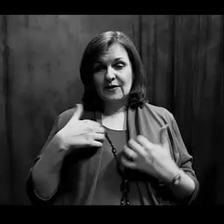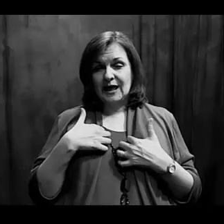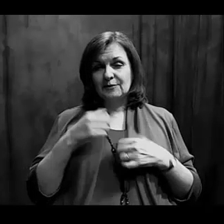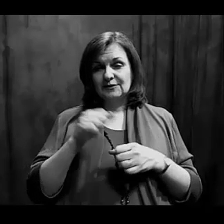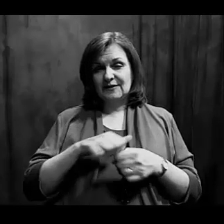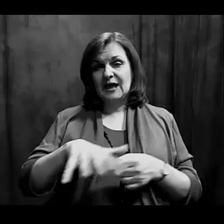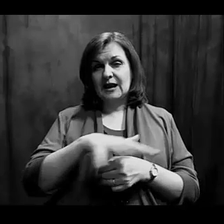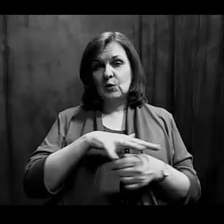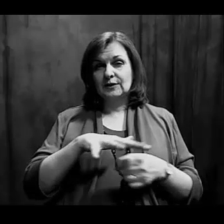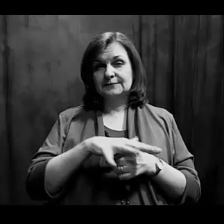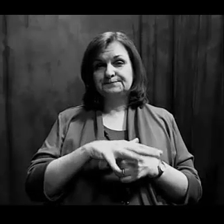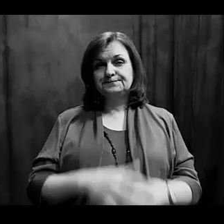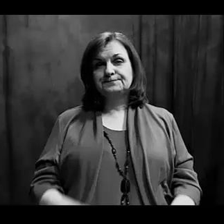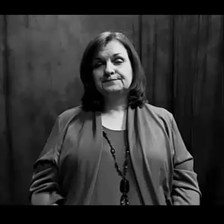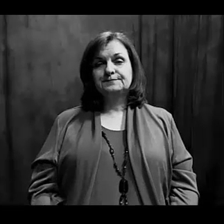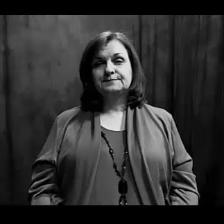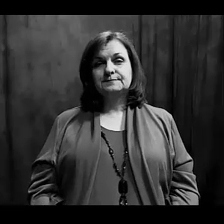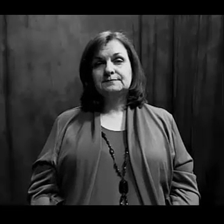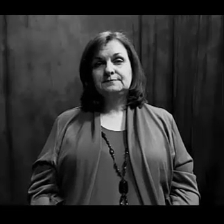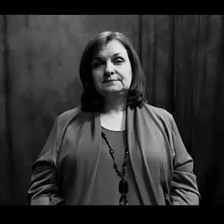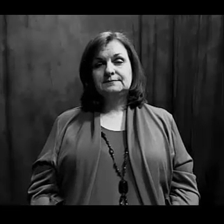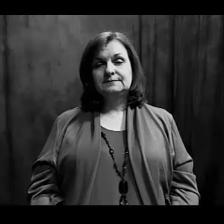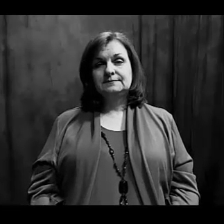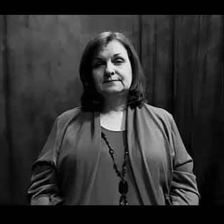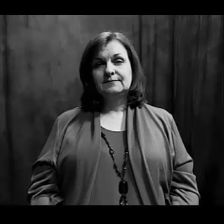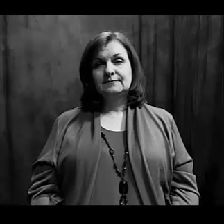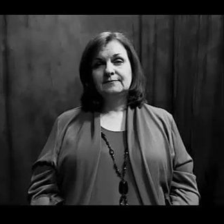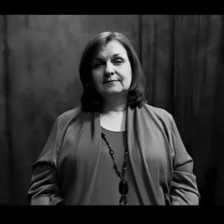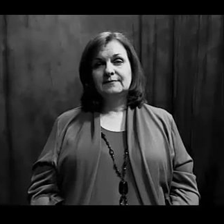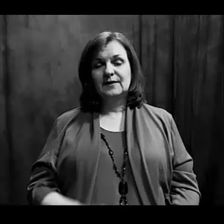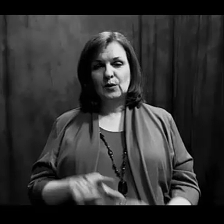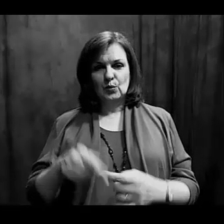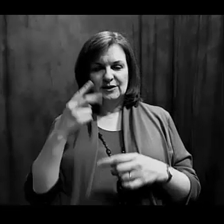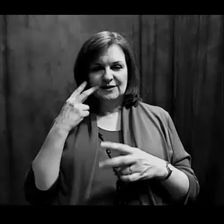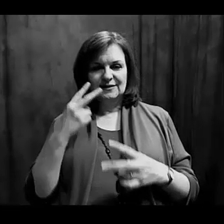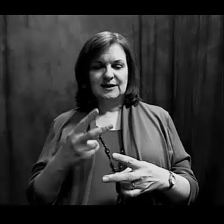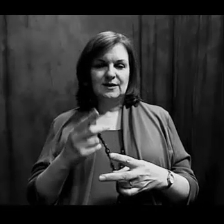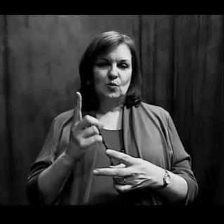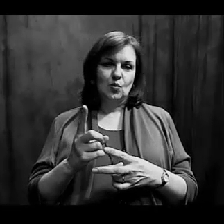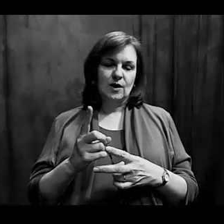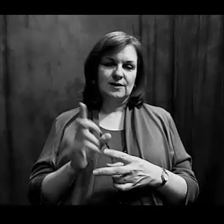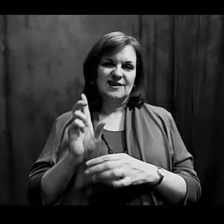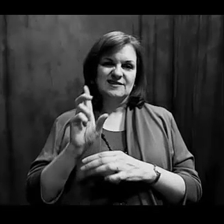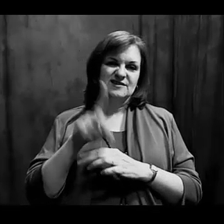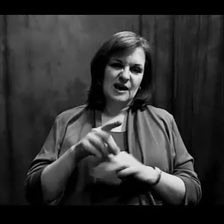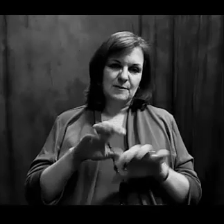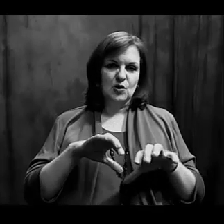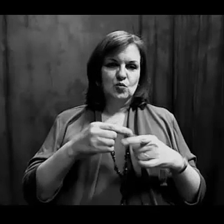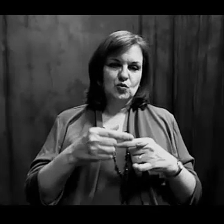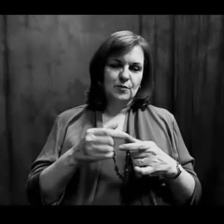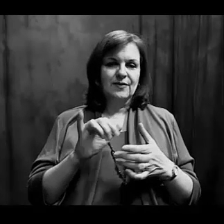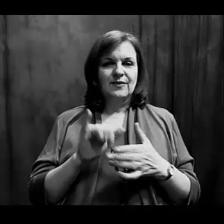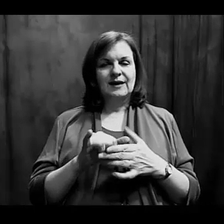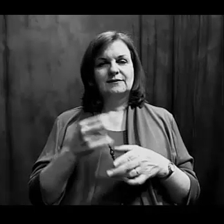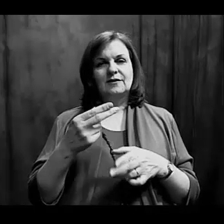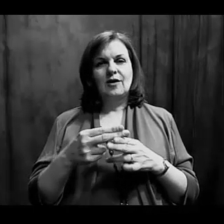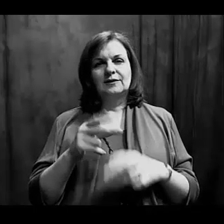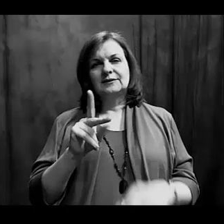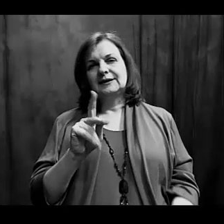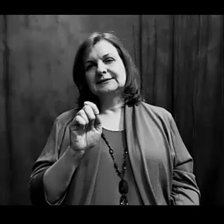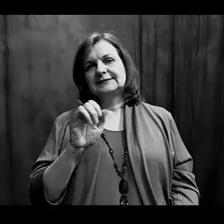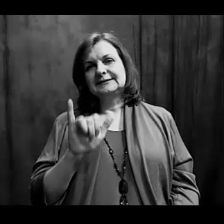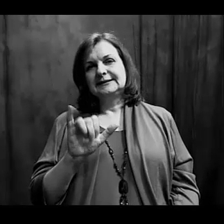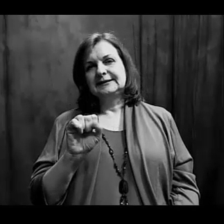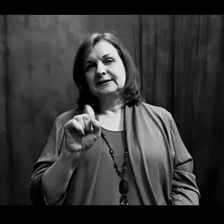the animals that are in that area. When we look at something like this that's so dominant in the environment,